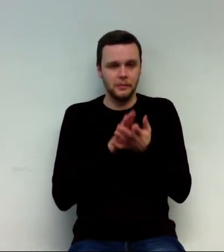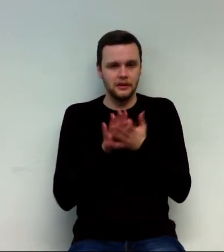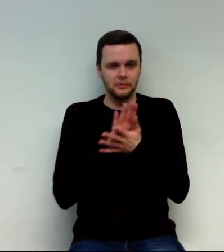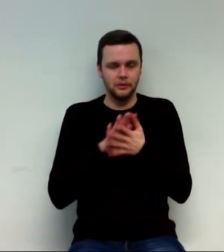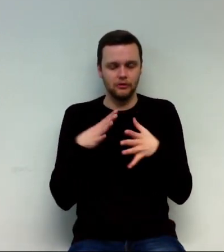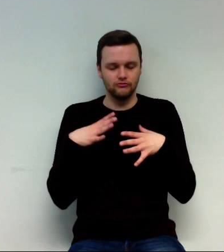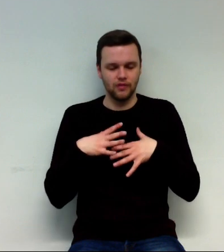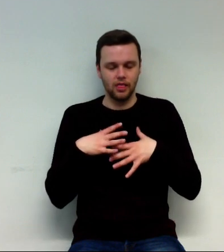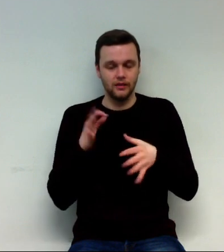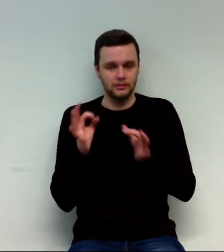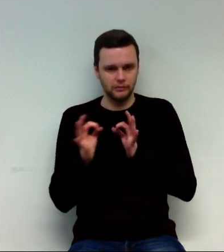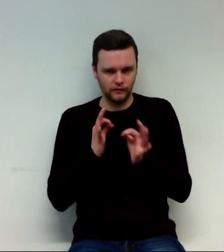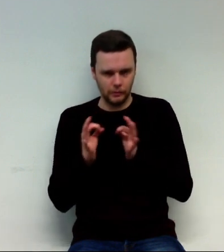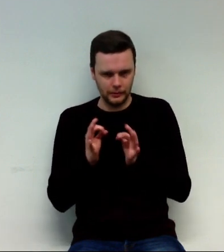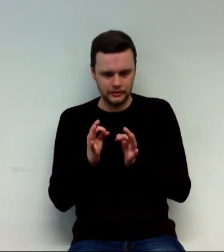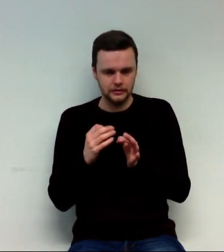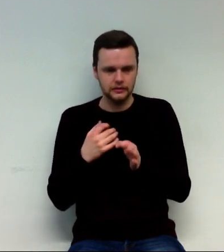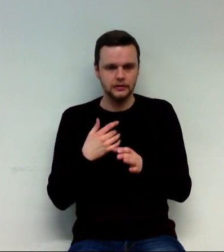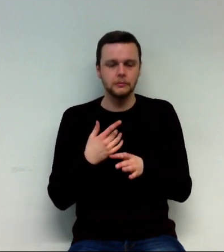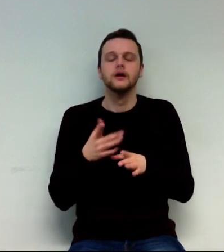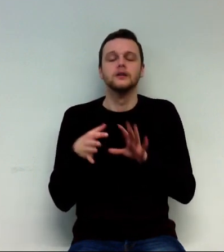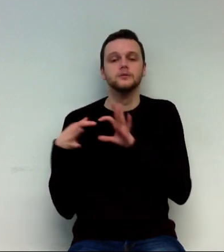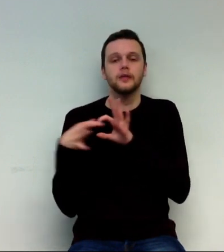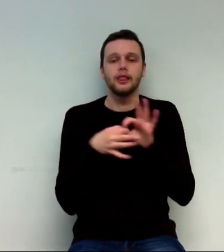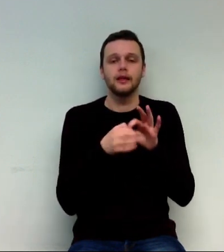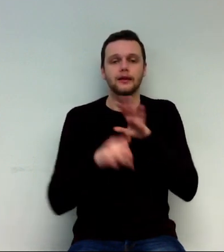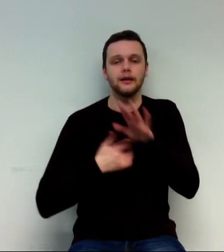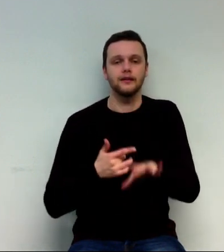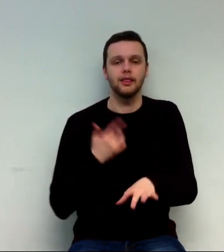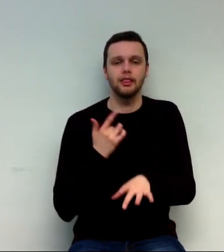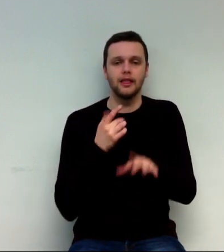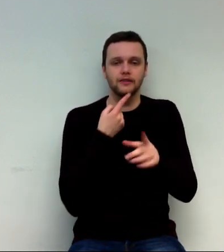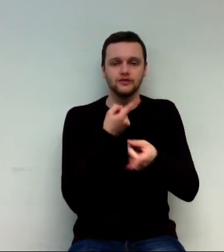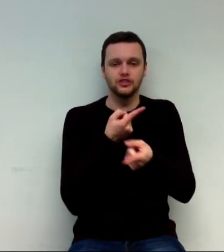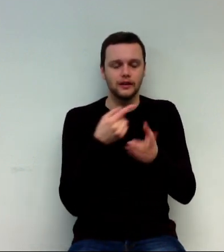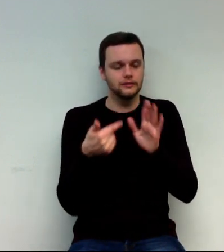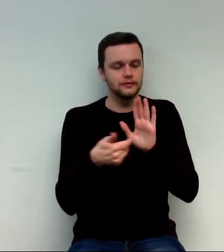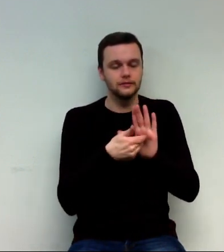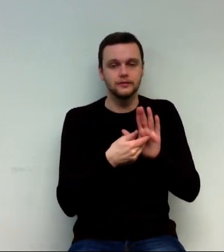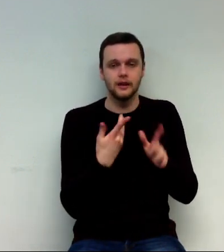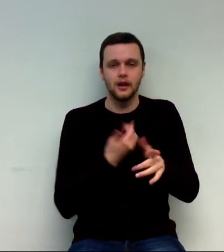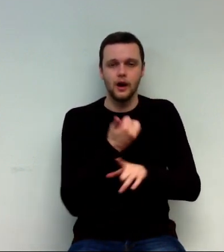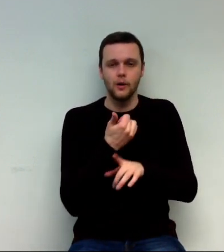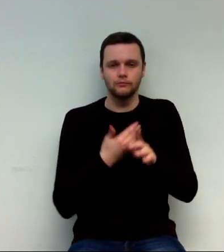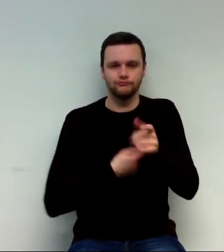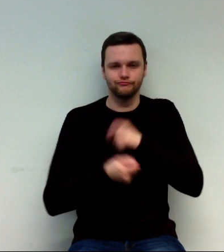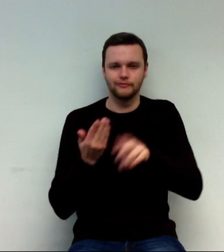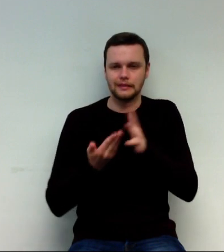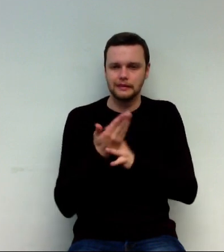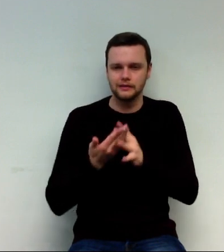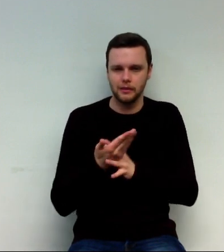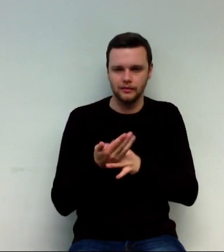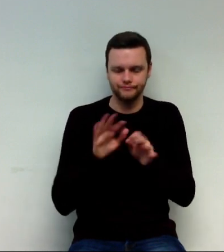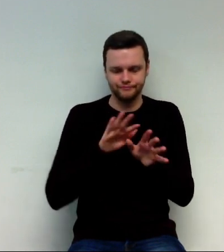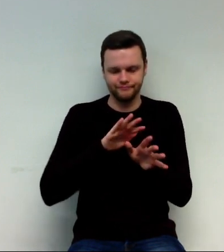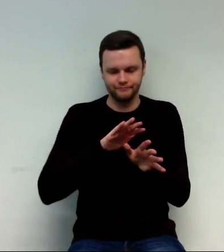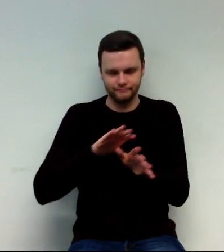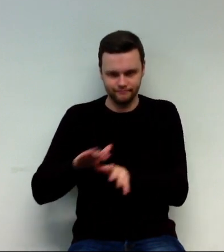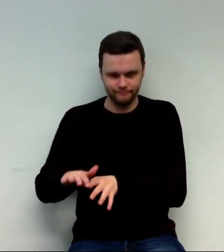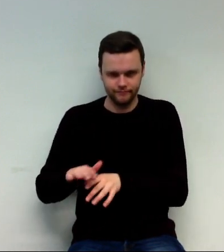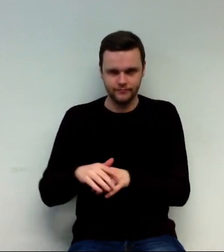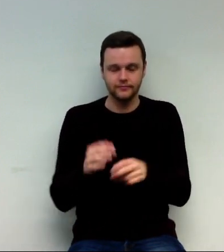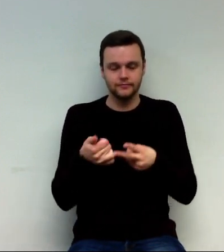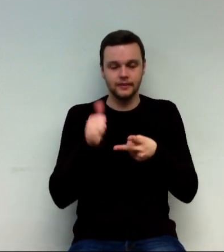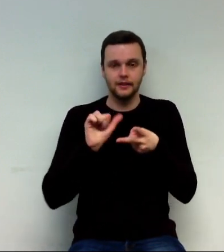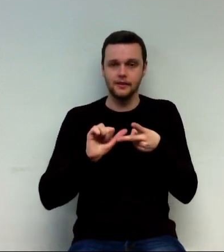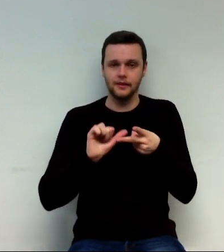Like Lindsay says, I have put the link in the live chat to our guide about helping to make your show more accessible. So moving on from relaxed performance, next up